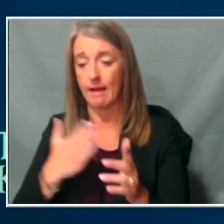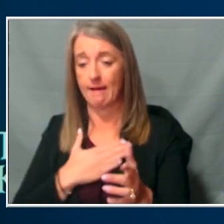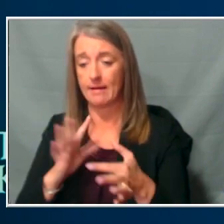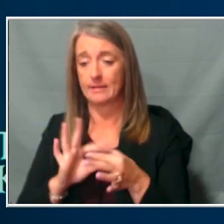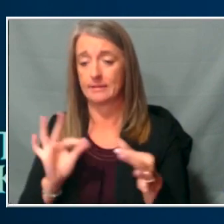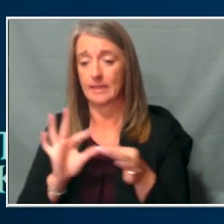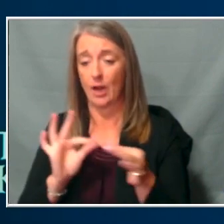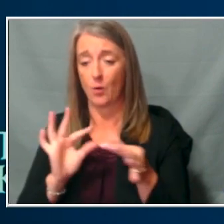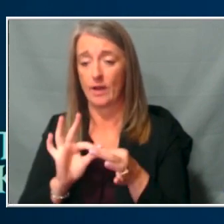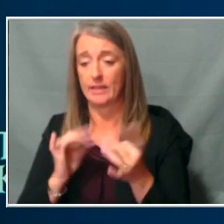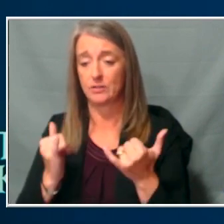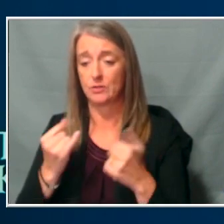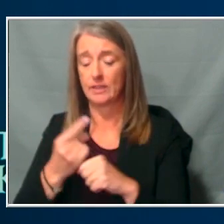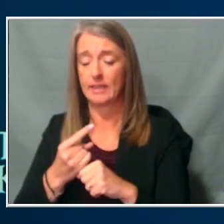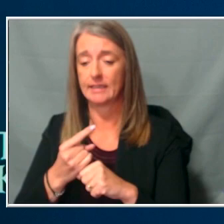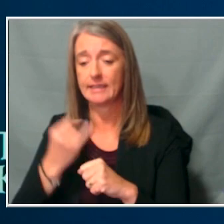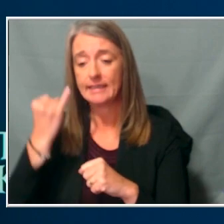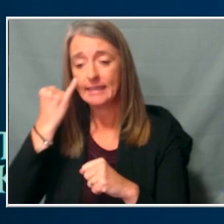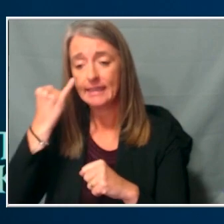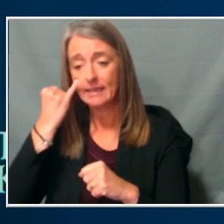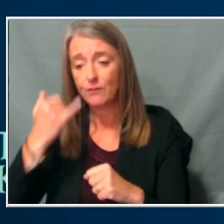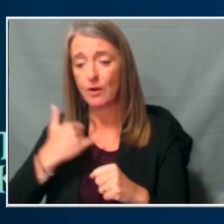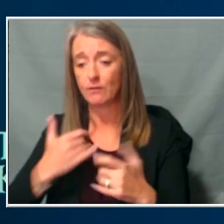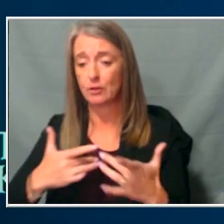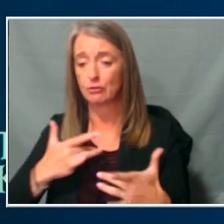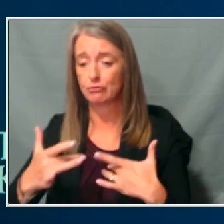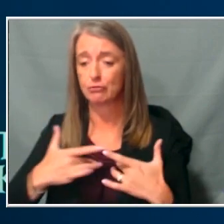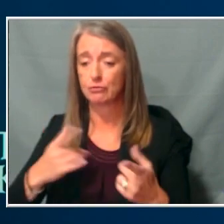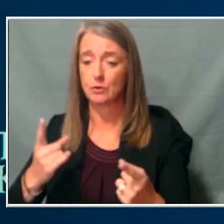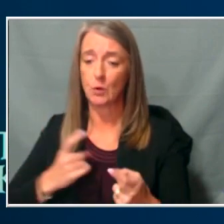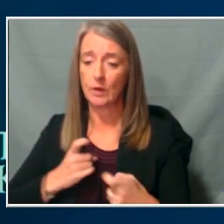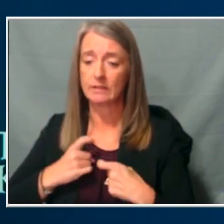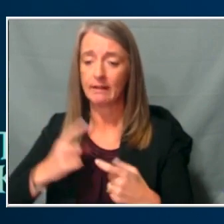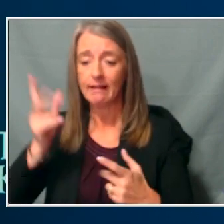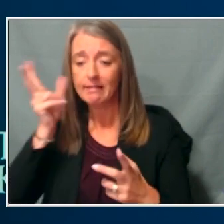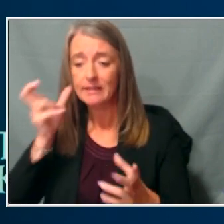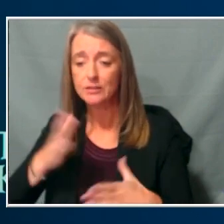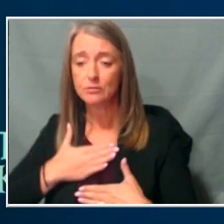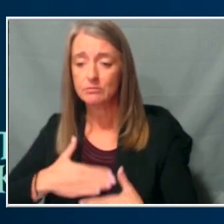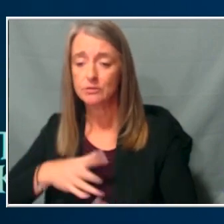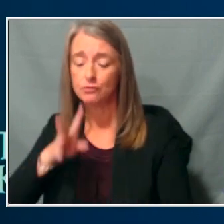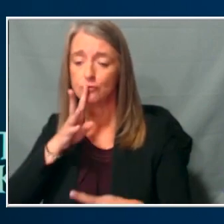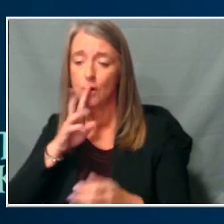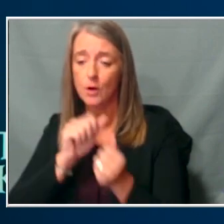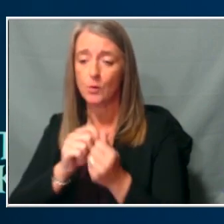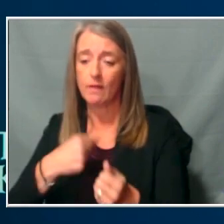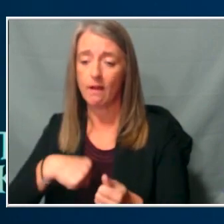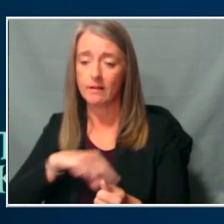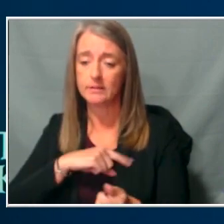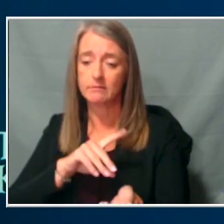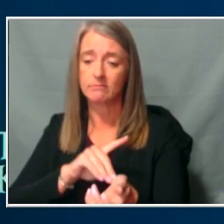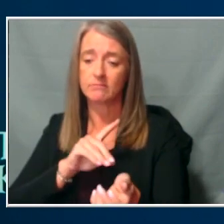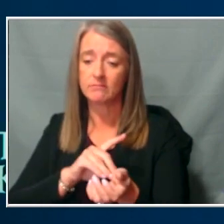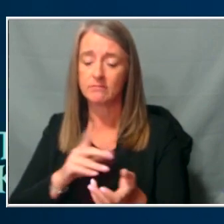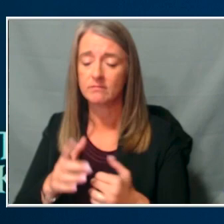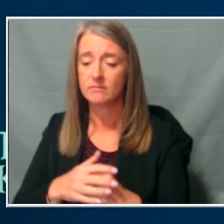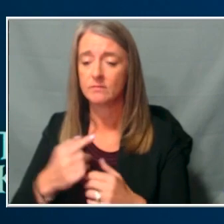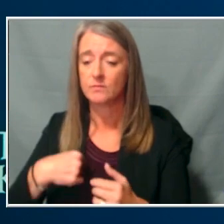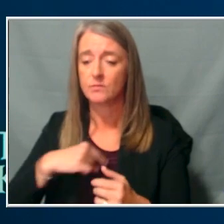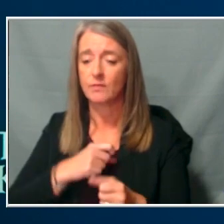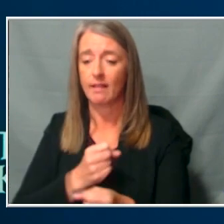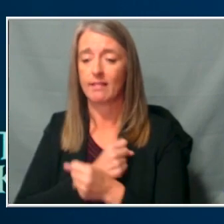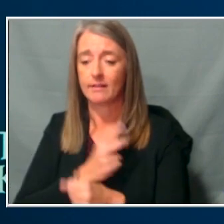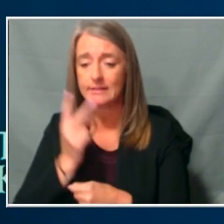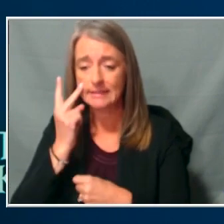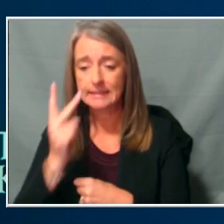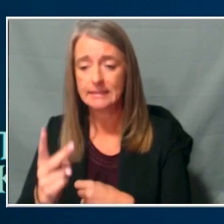essentially, if you have concerns, if you have questions, listen to your body, come and talk to one of us, I think we love seeing you, and we